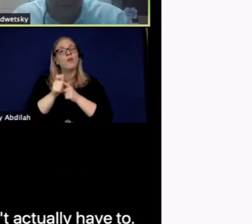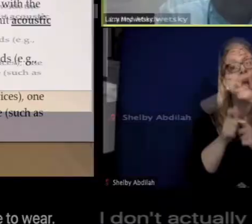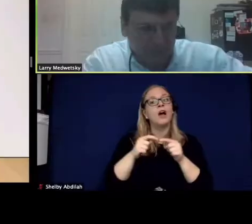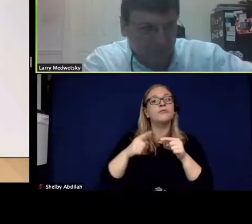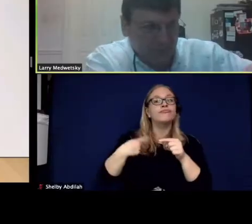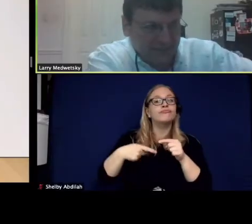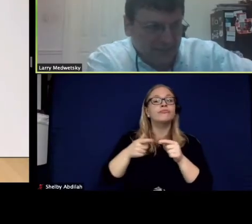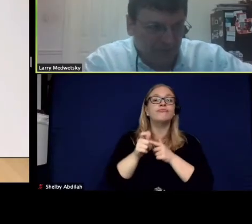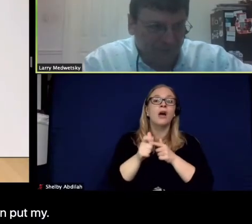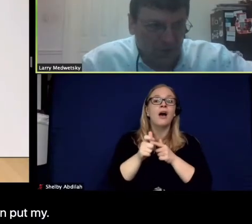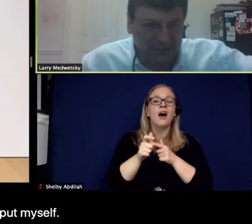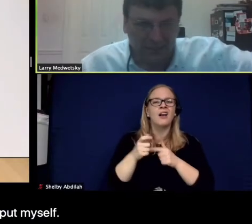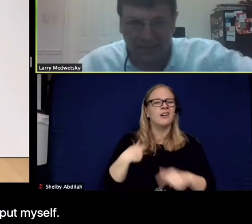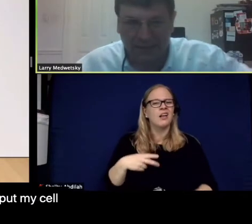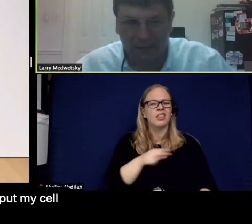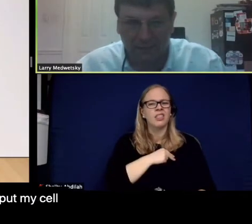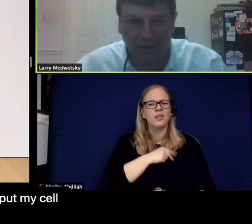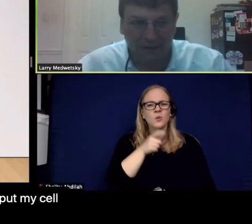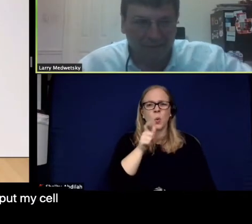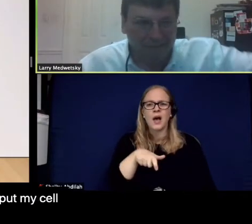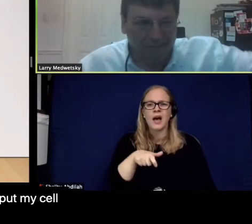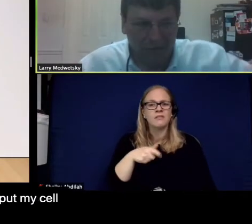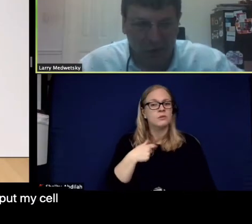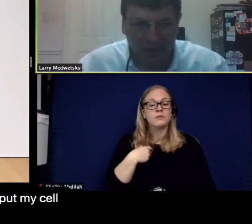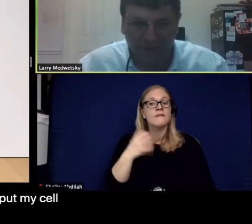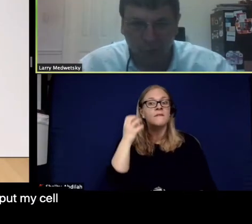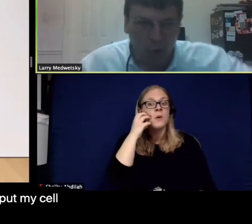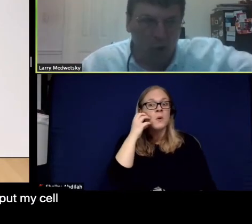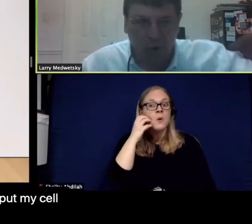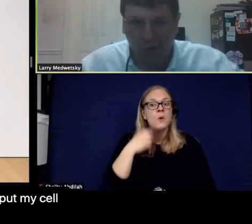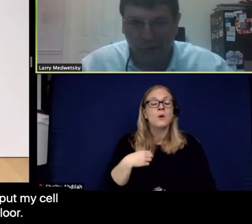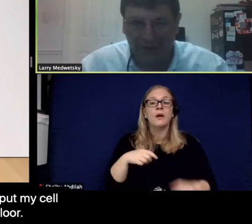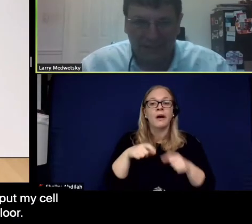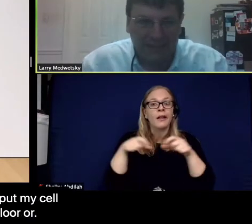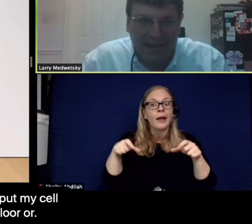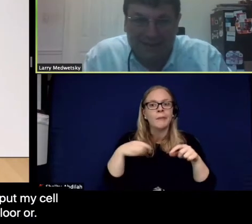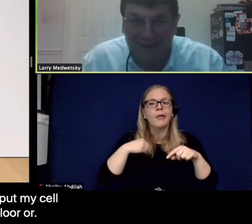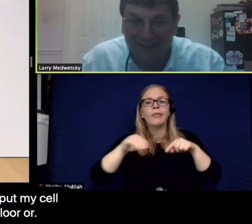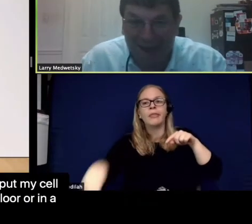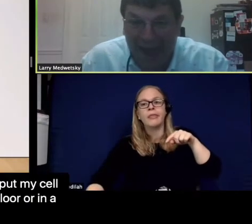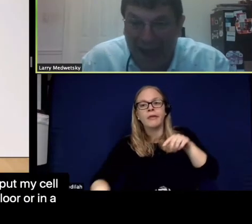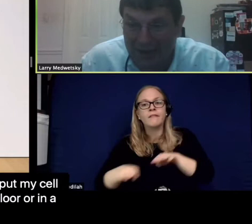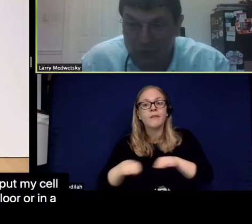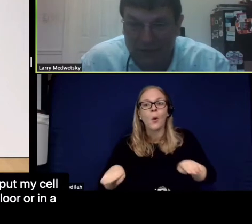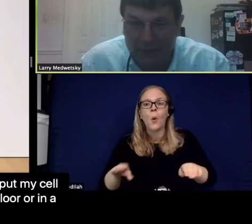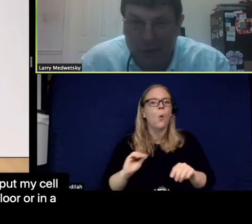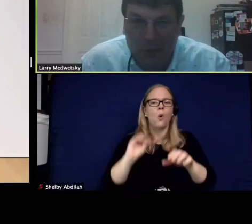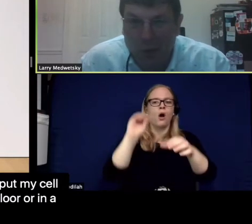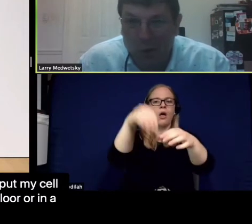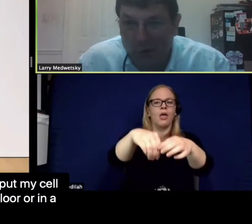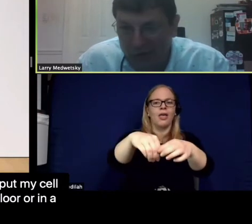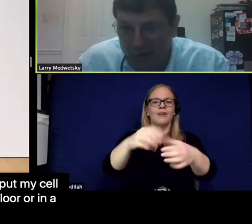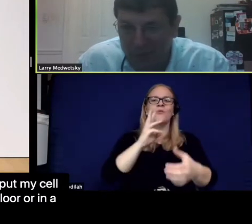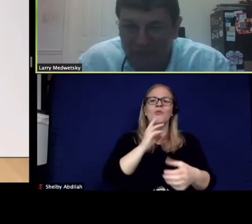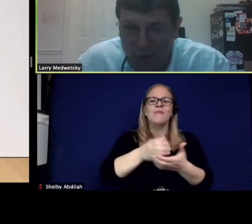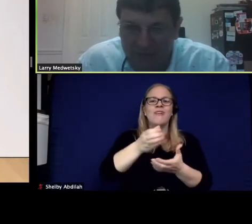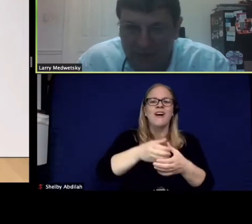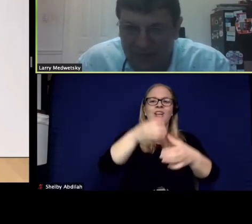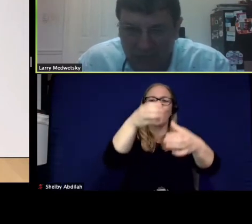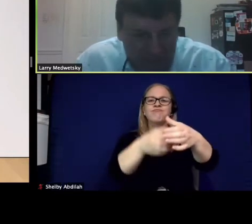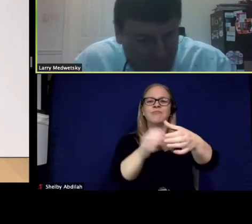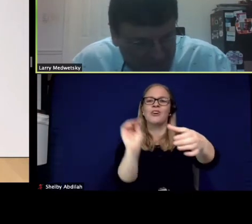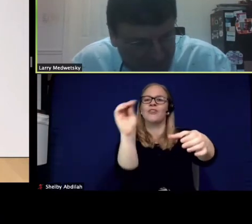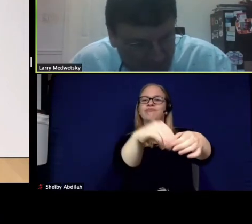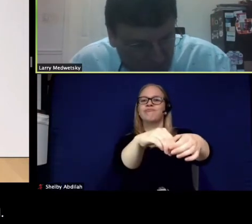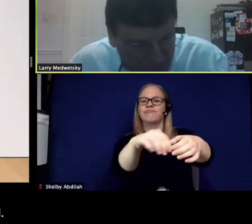a device. I can put my cell phone and Connect clip, on the floor or in a stand. Actually, earlier, before